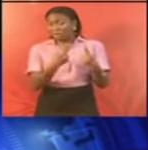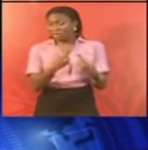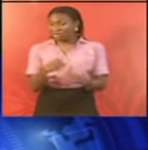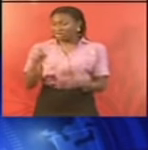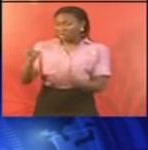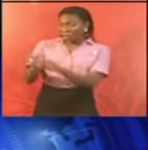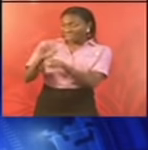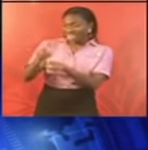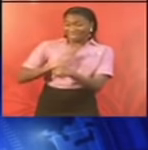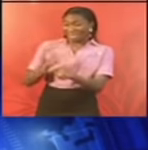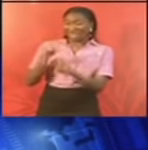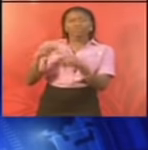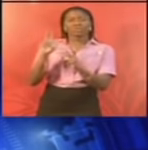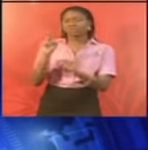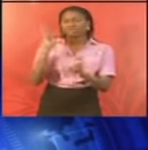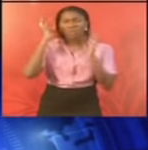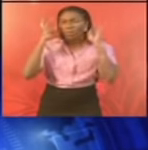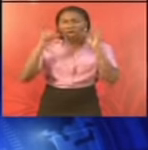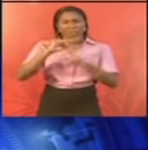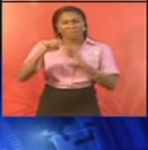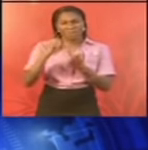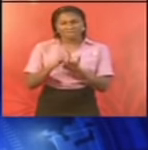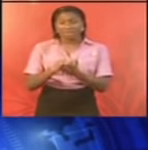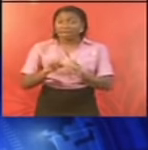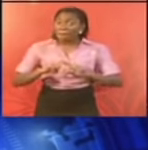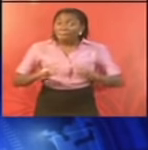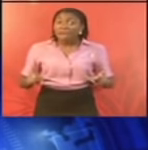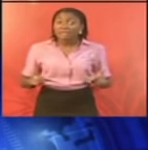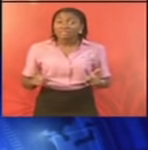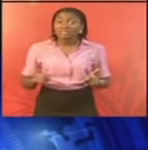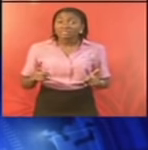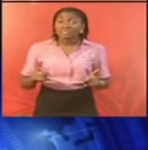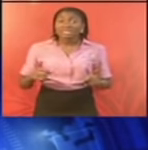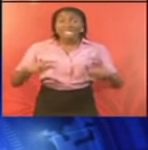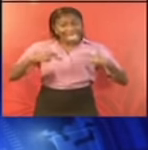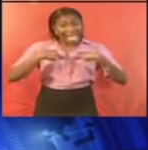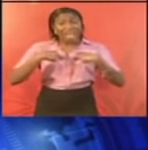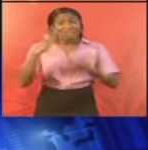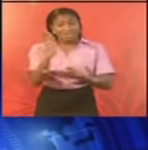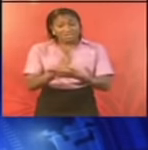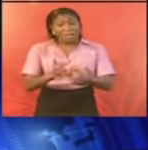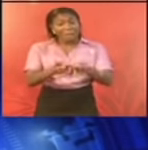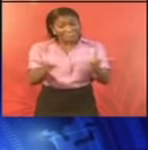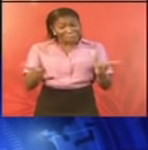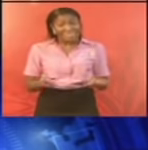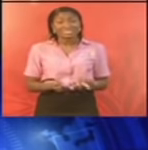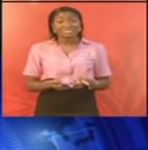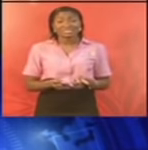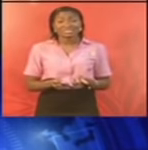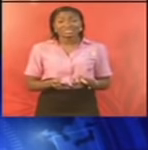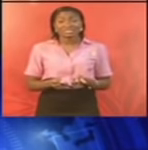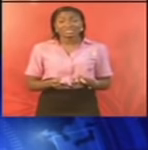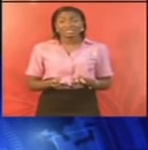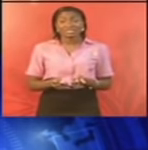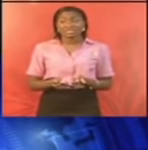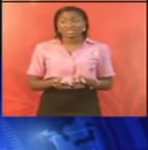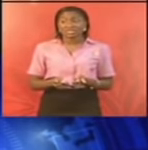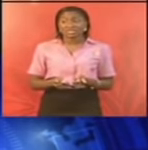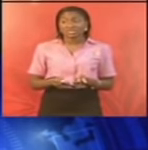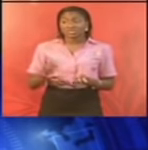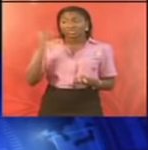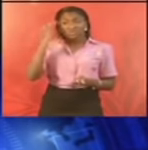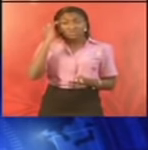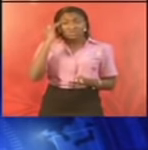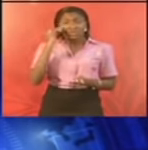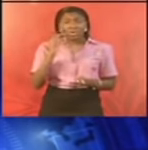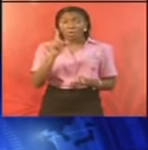an intense concentration of COVID-19. There could be somebody who is on your street in